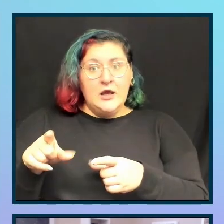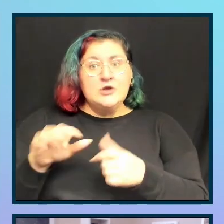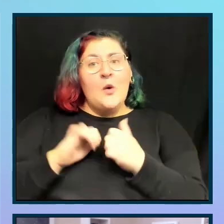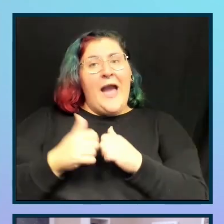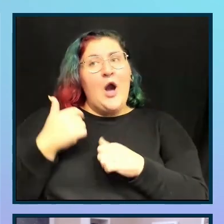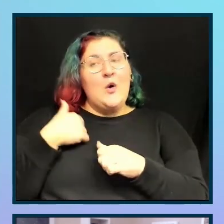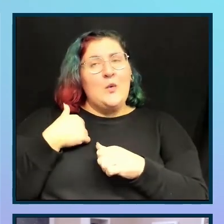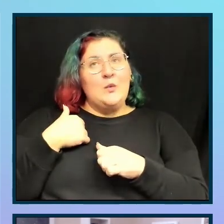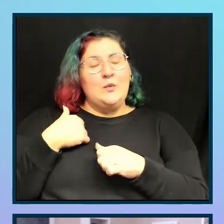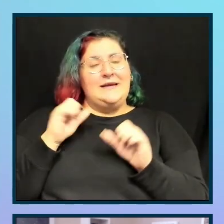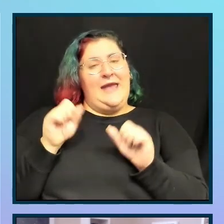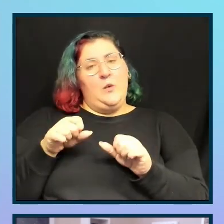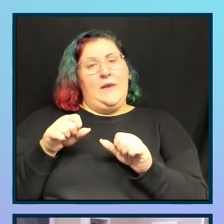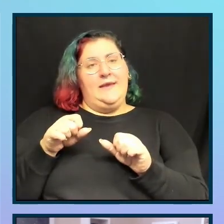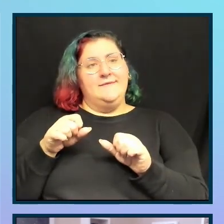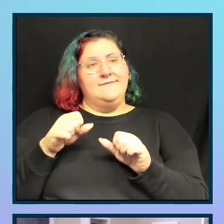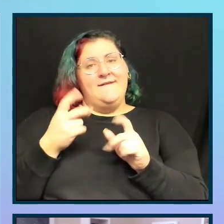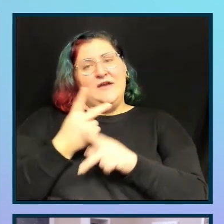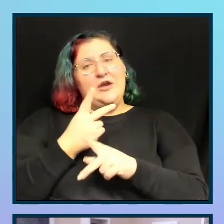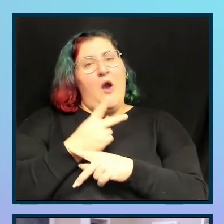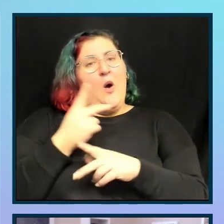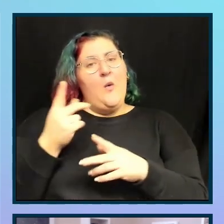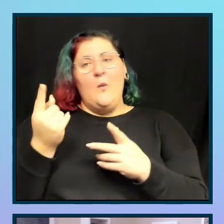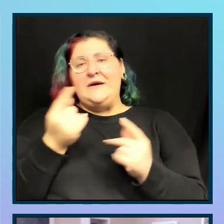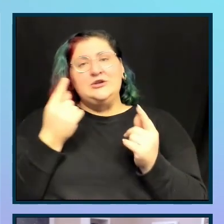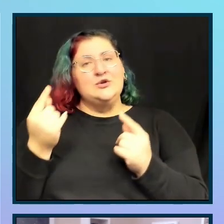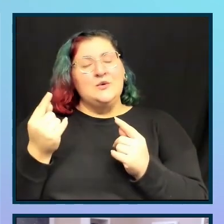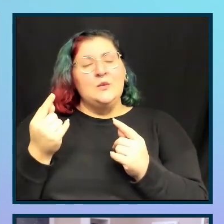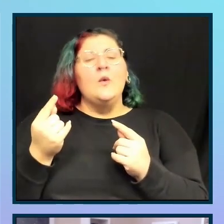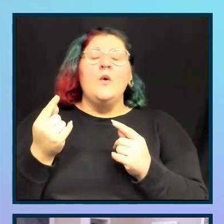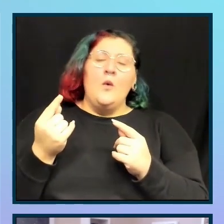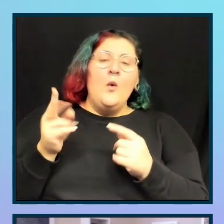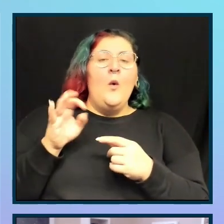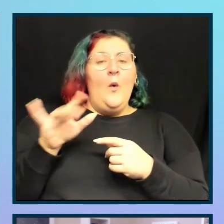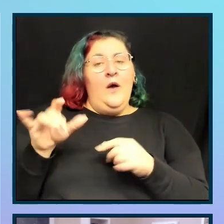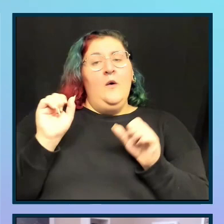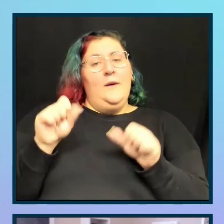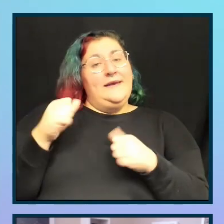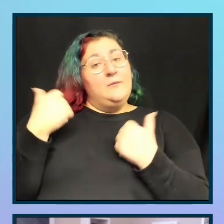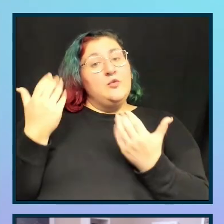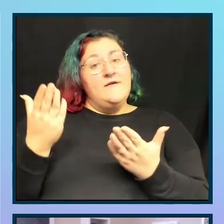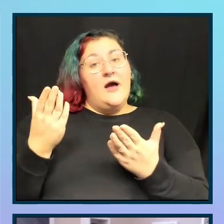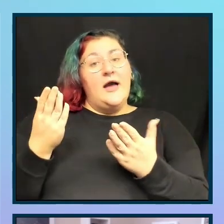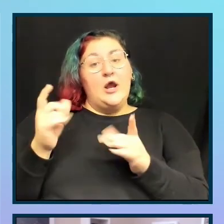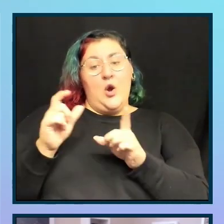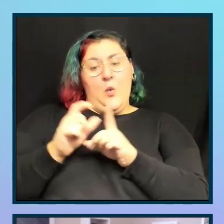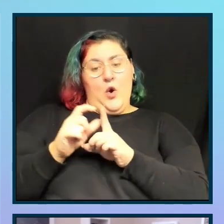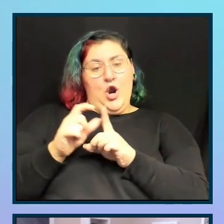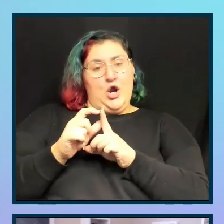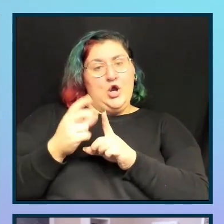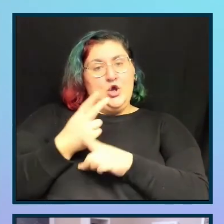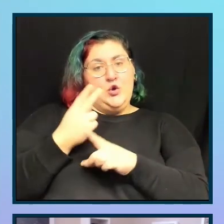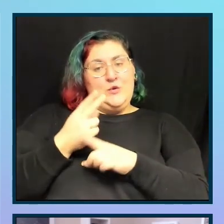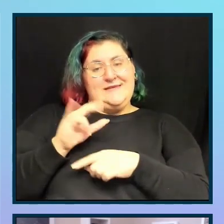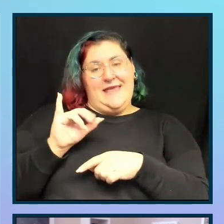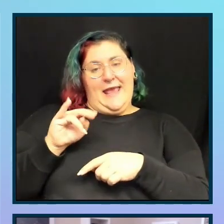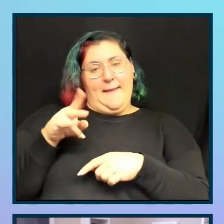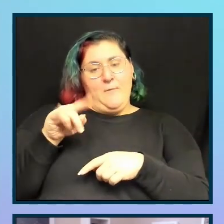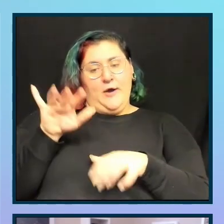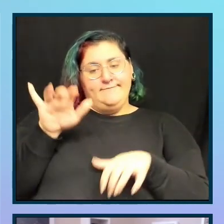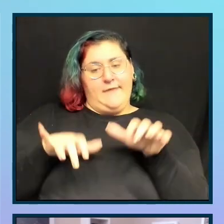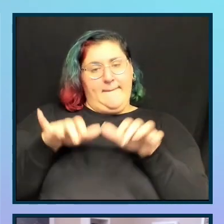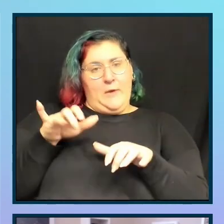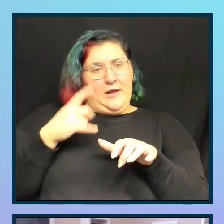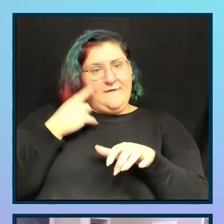around that? Well, we can make sure that we're providing text-based inputs for our home assistants. That the app, whether